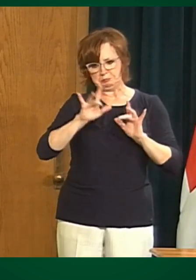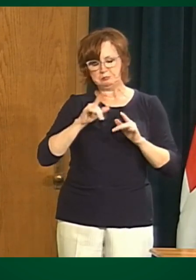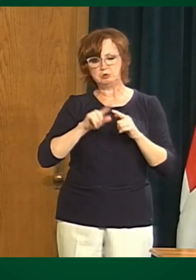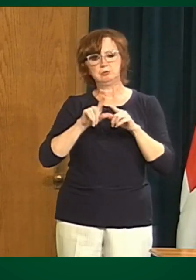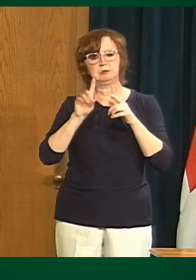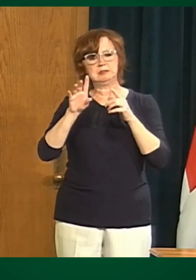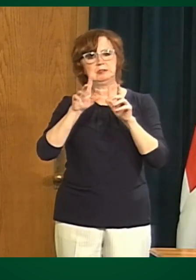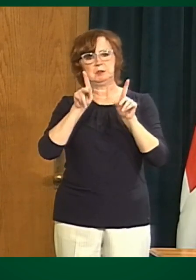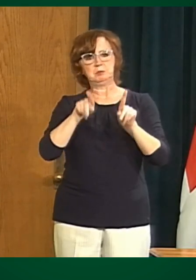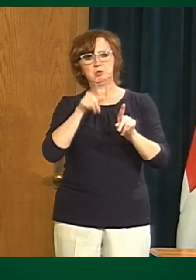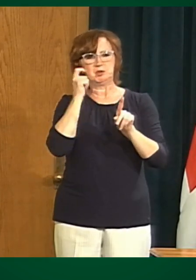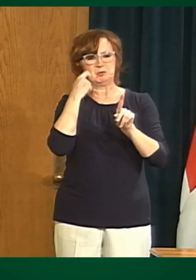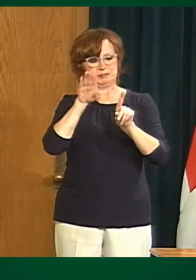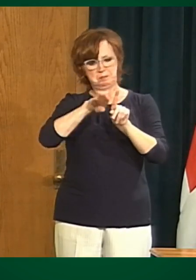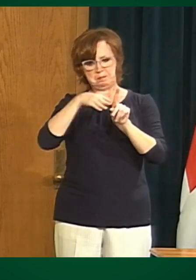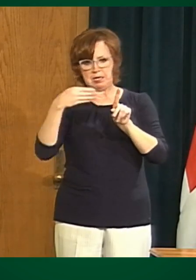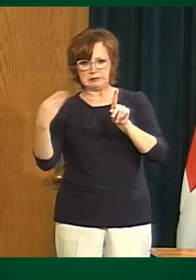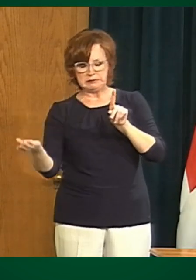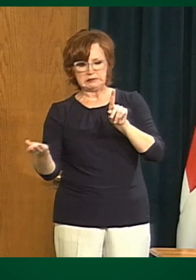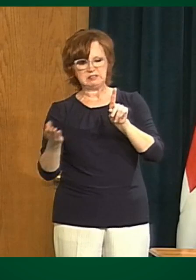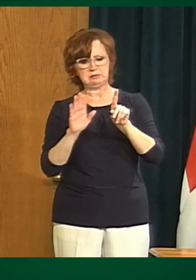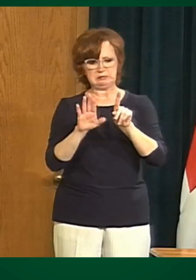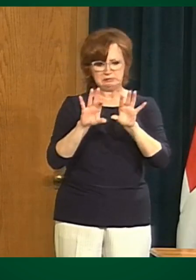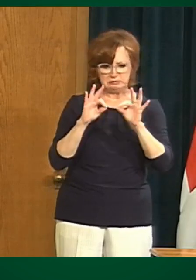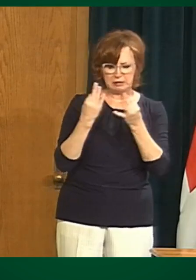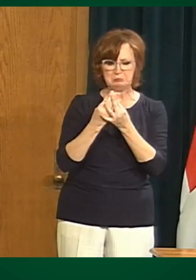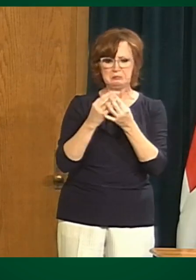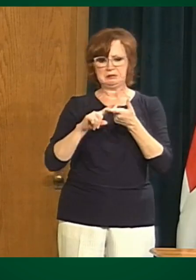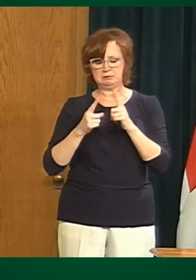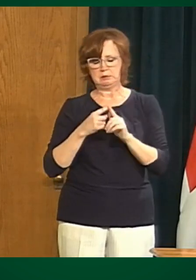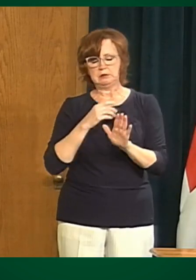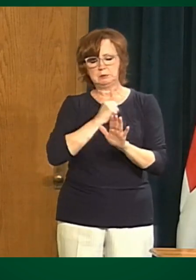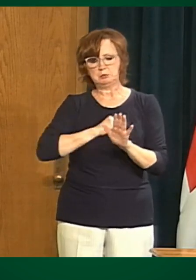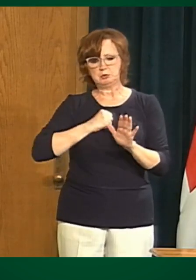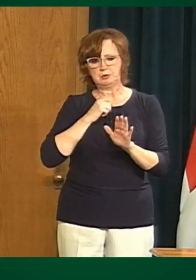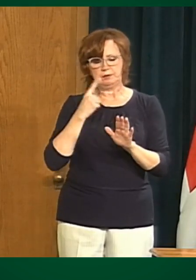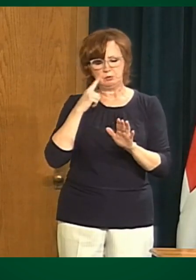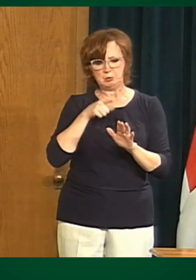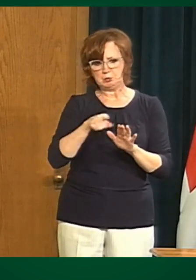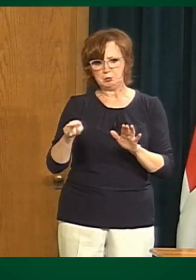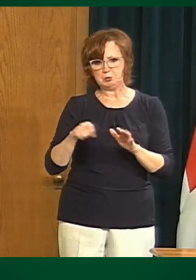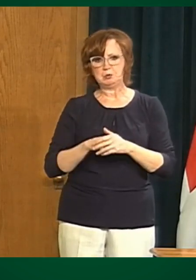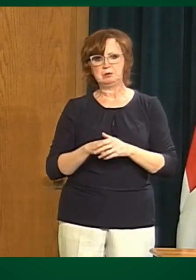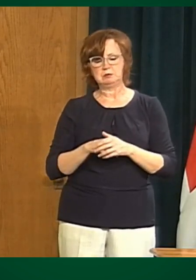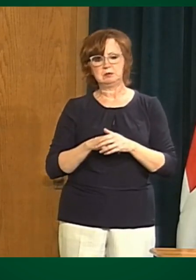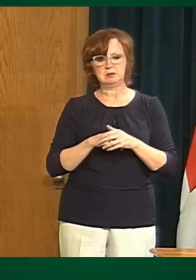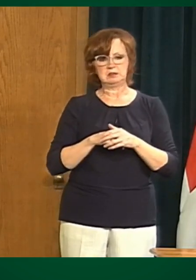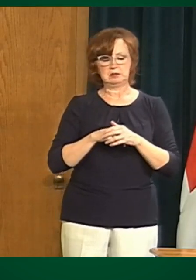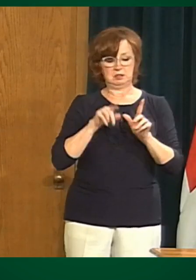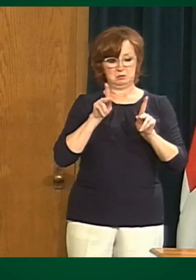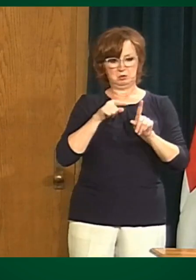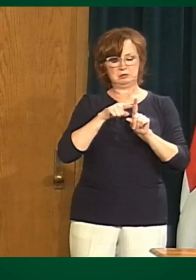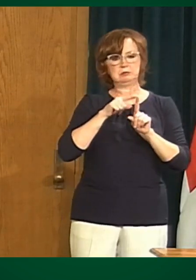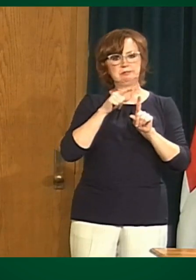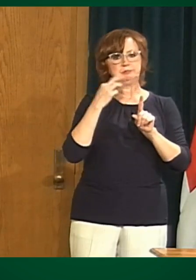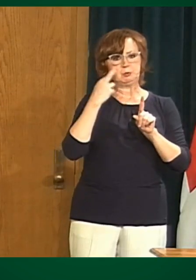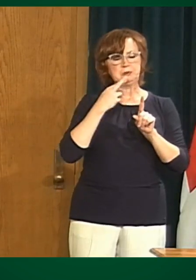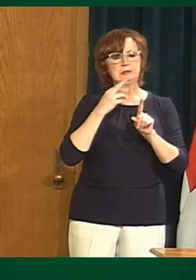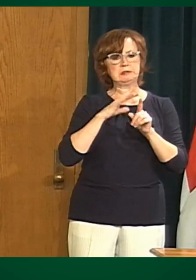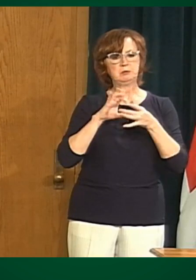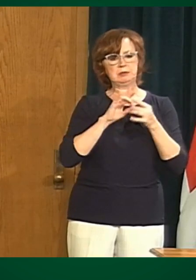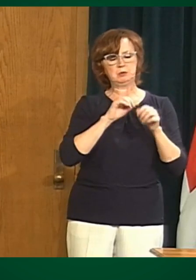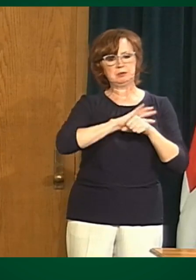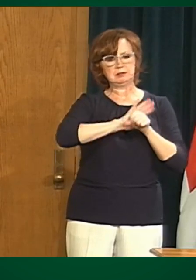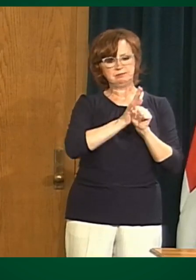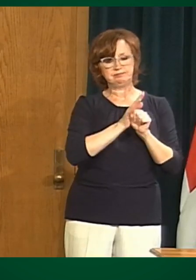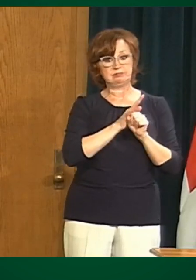who unfortunately passed away, the sixth death due to COVID-19 in Saskatchewan, and a reminder of why this is a serious